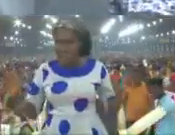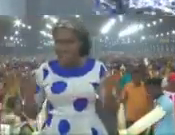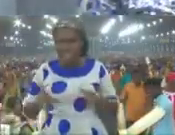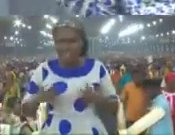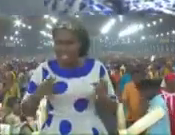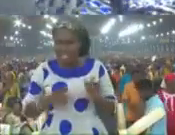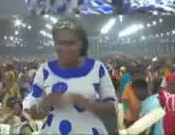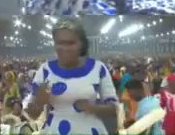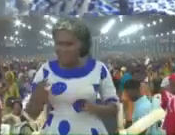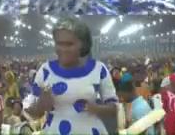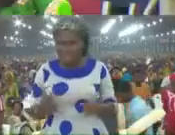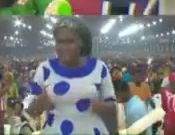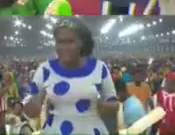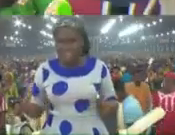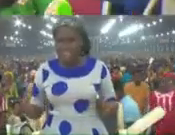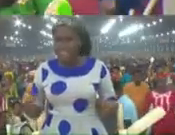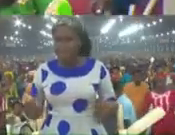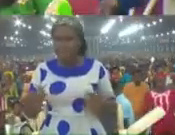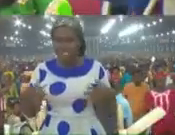siege.